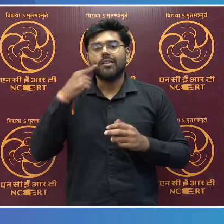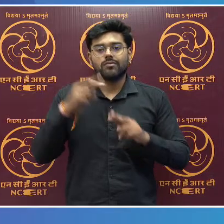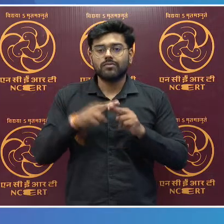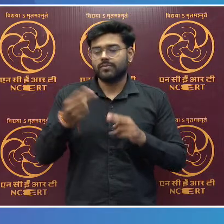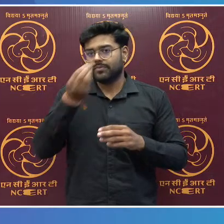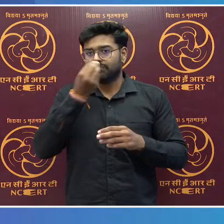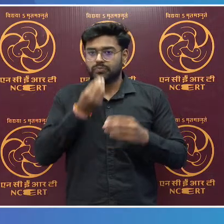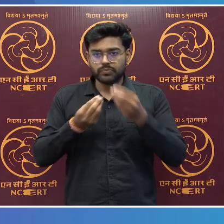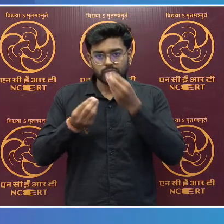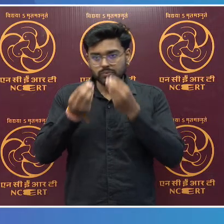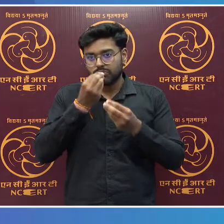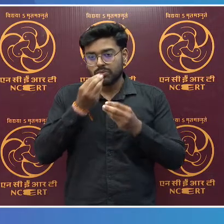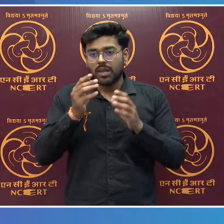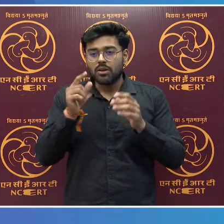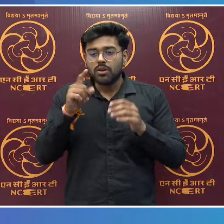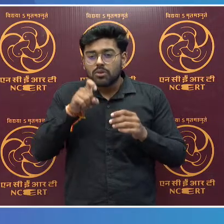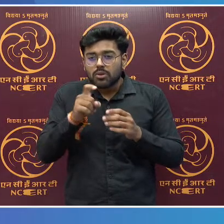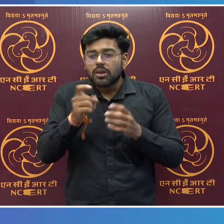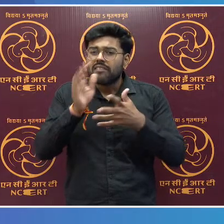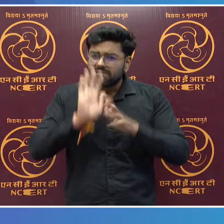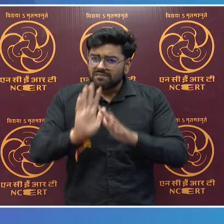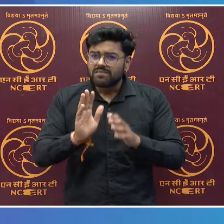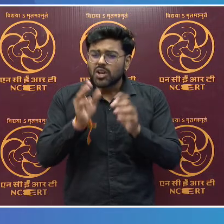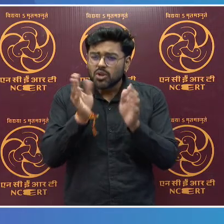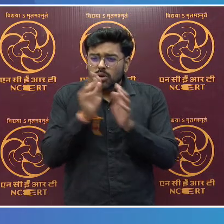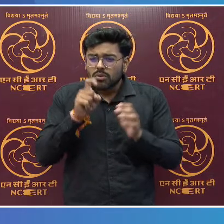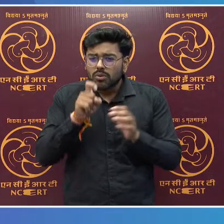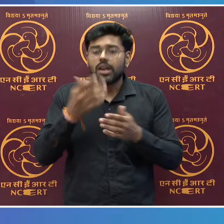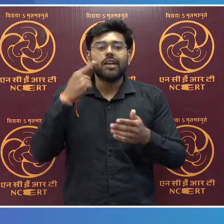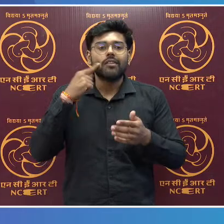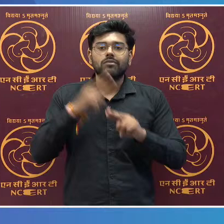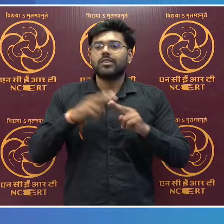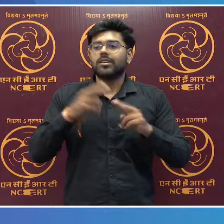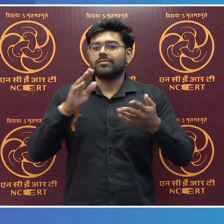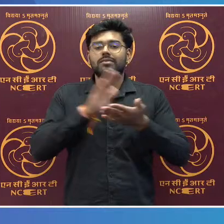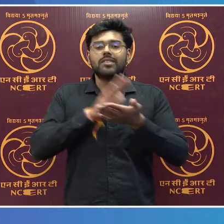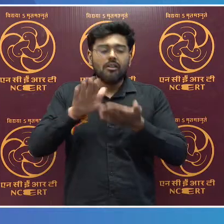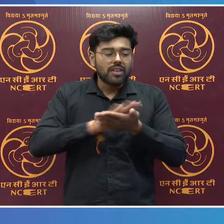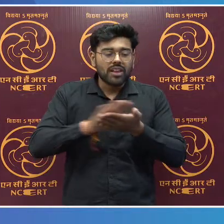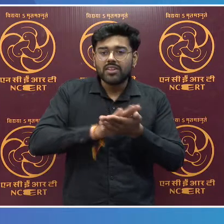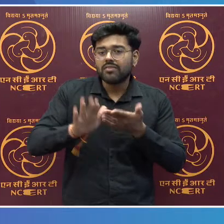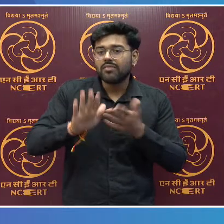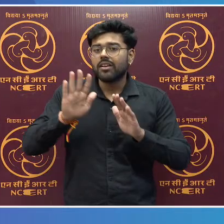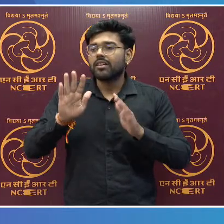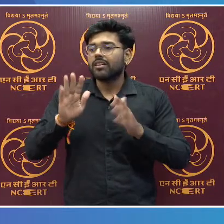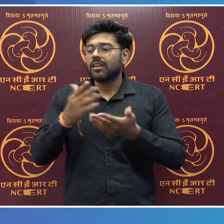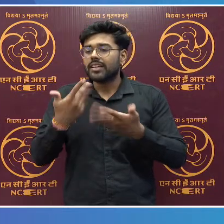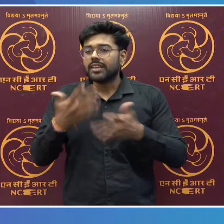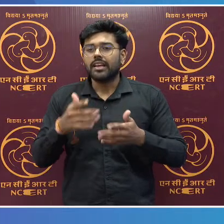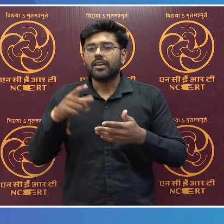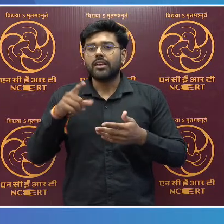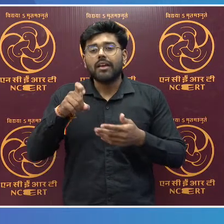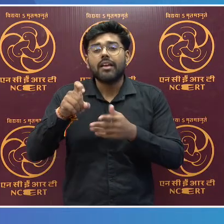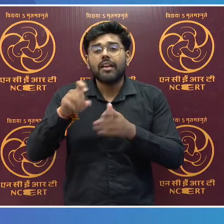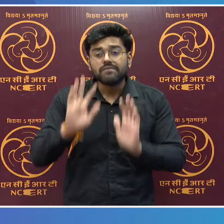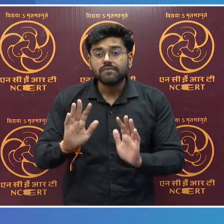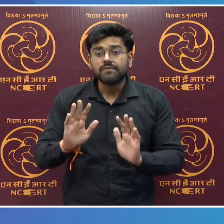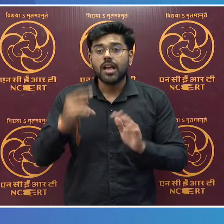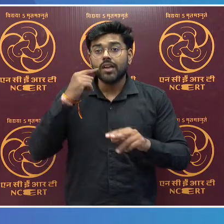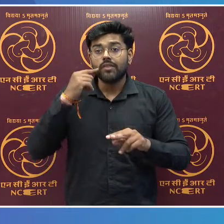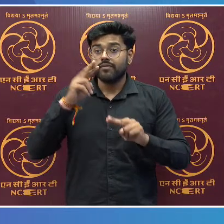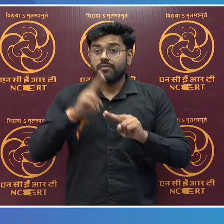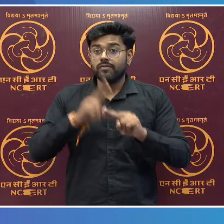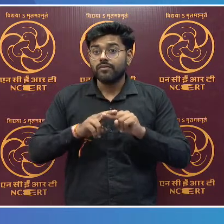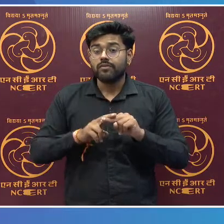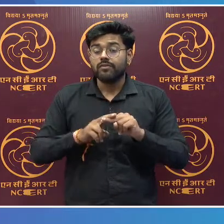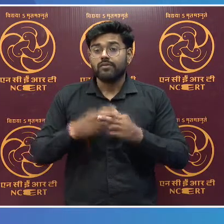something, microorganisms are there. Cleaning up the environment, microorganisms are there. Cleaning up